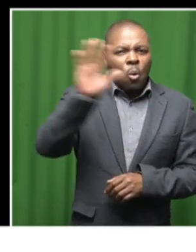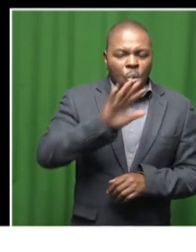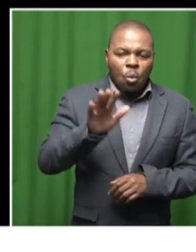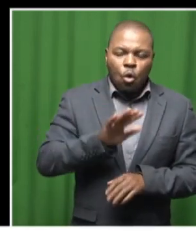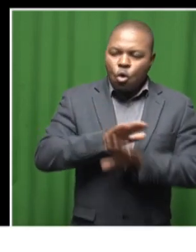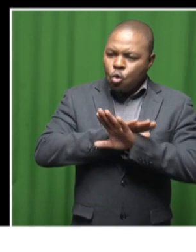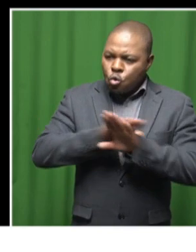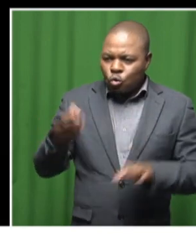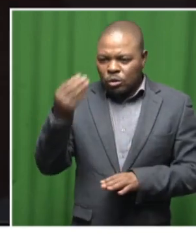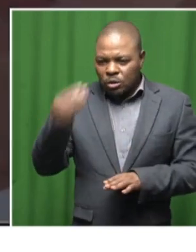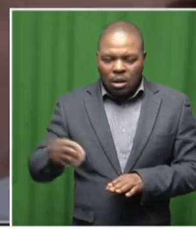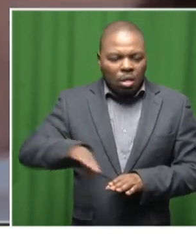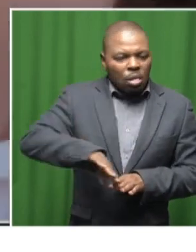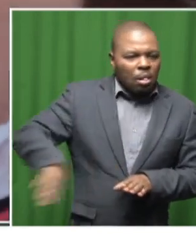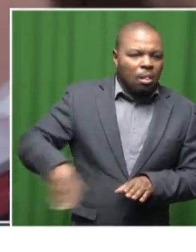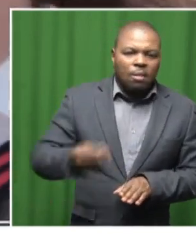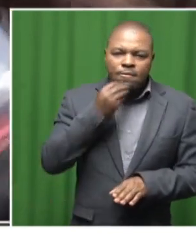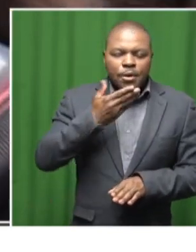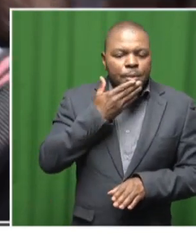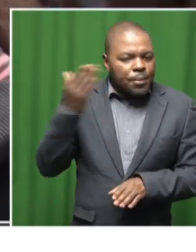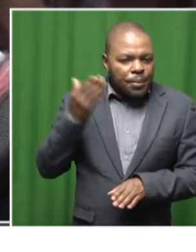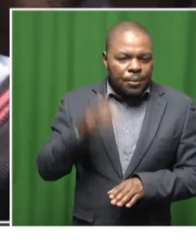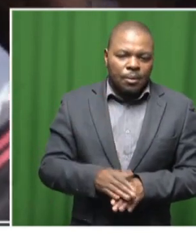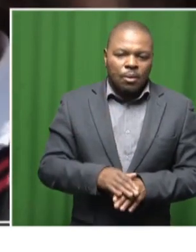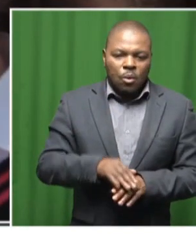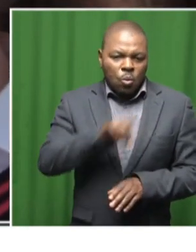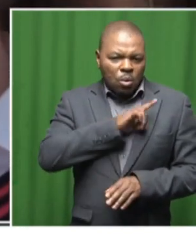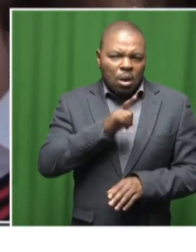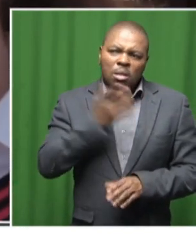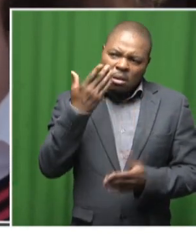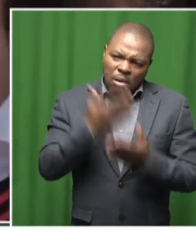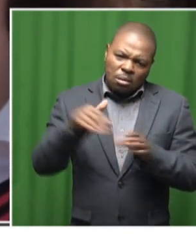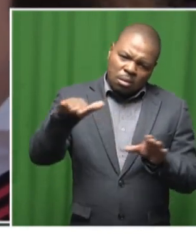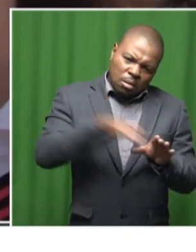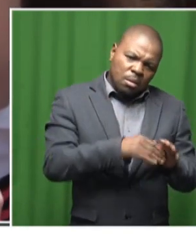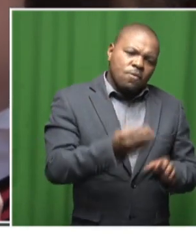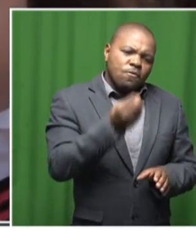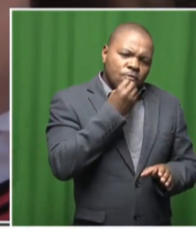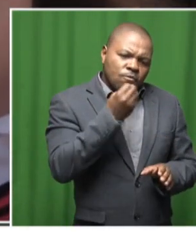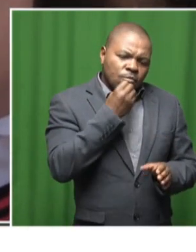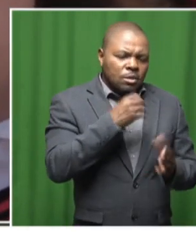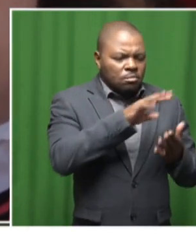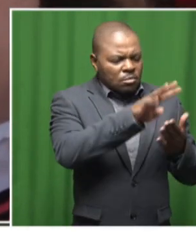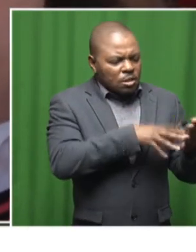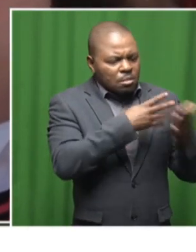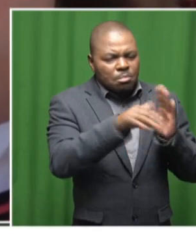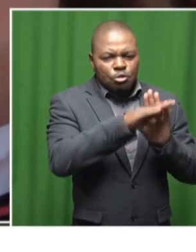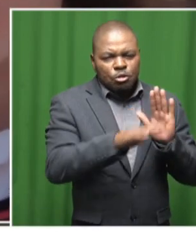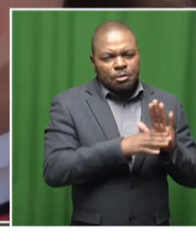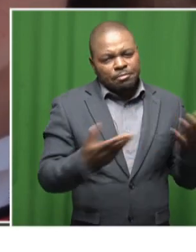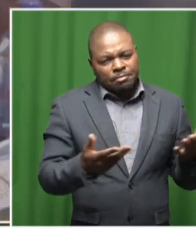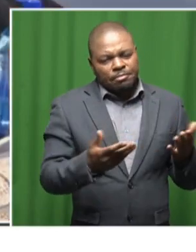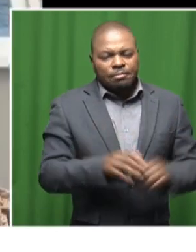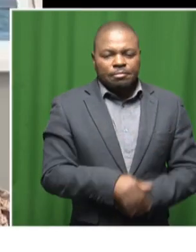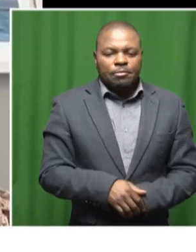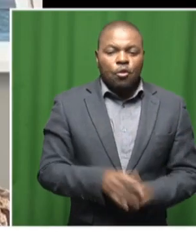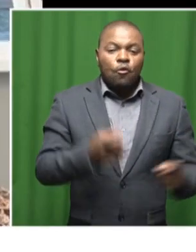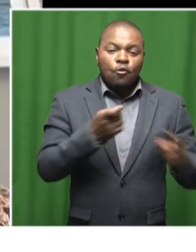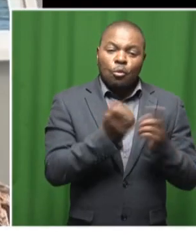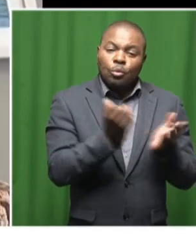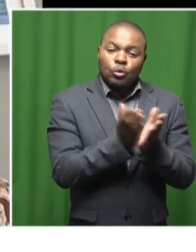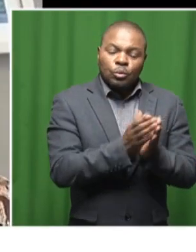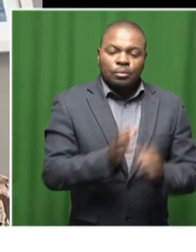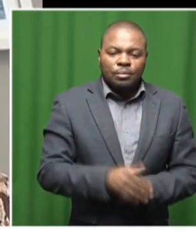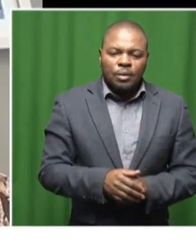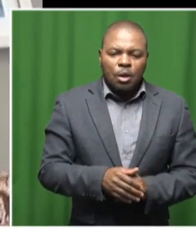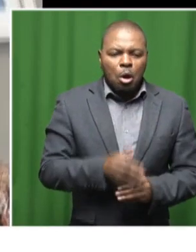child that goes hungry, particularly when they can be part of a feeding scheme program that is available in their schools. And what's the thought process